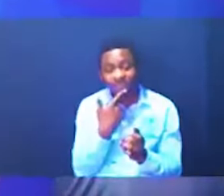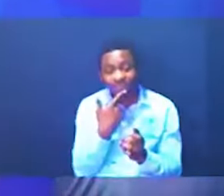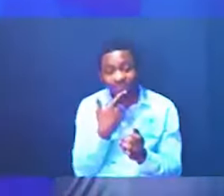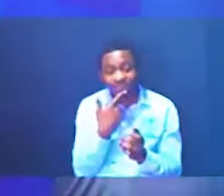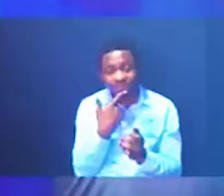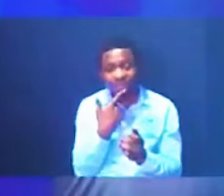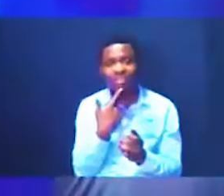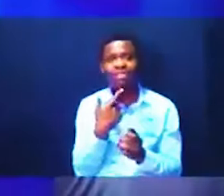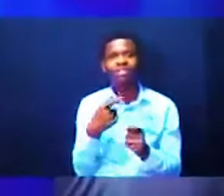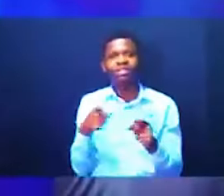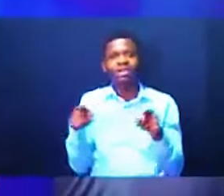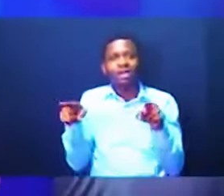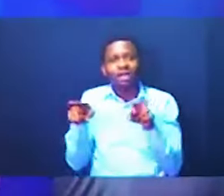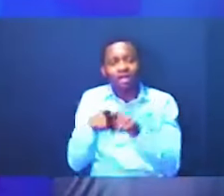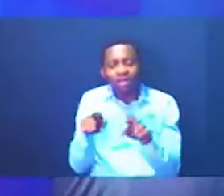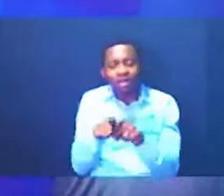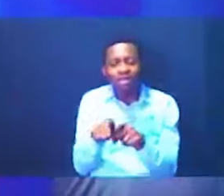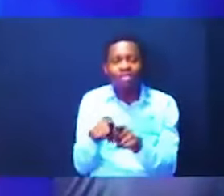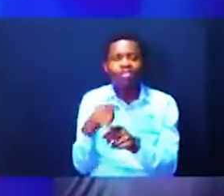word of God.